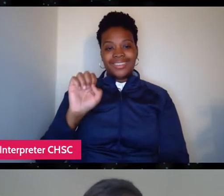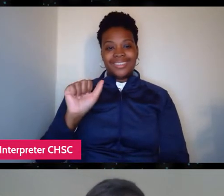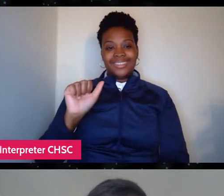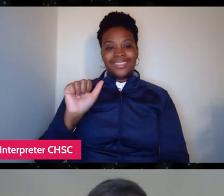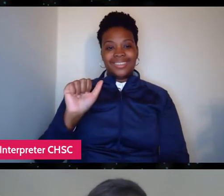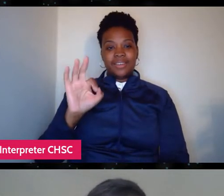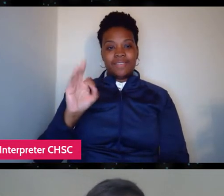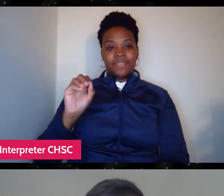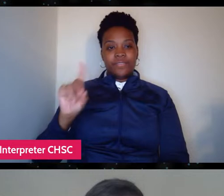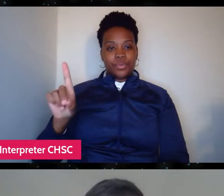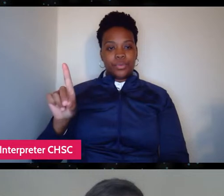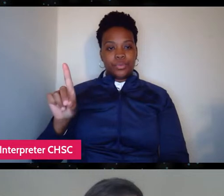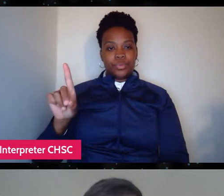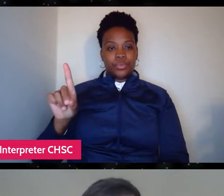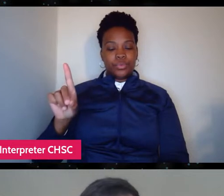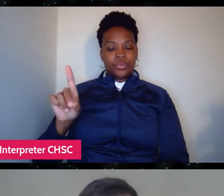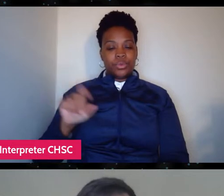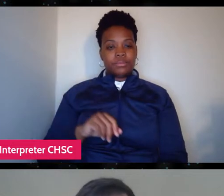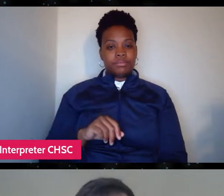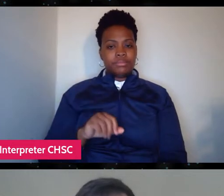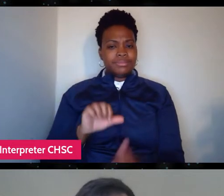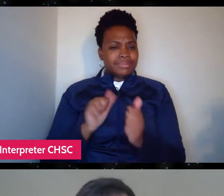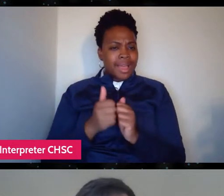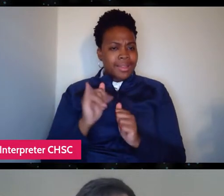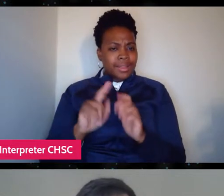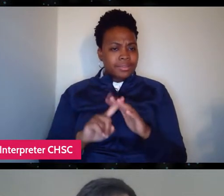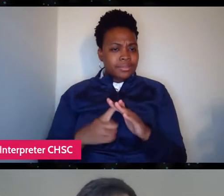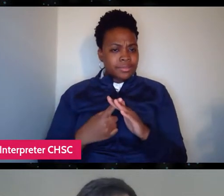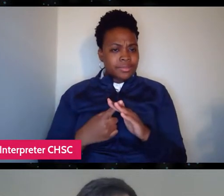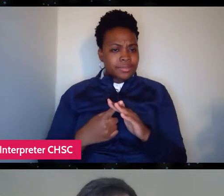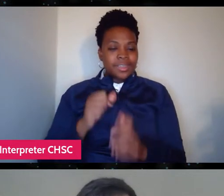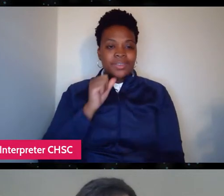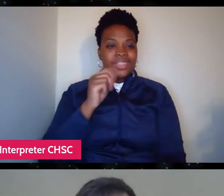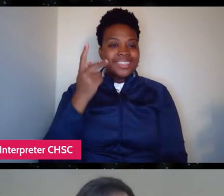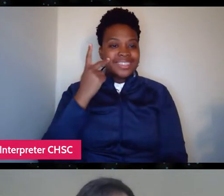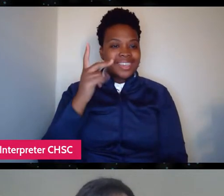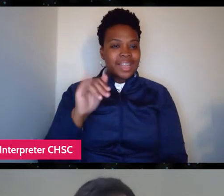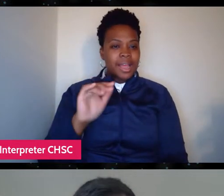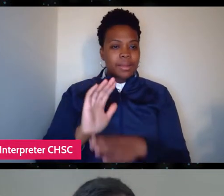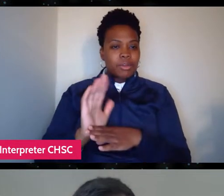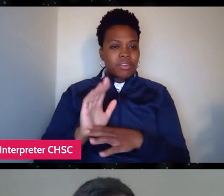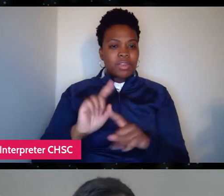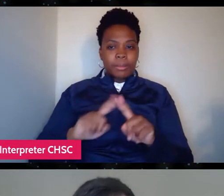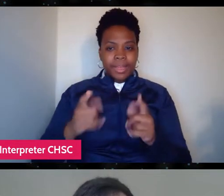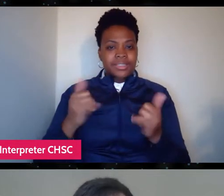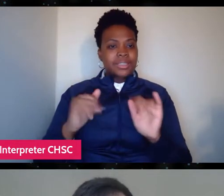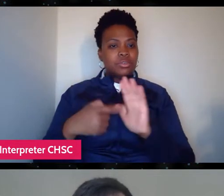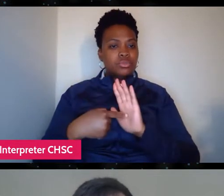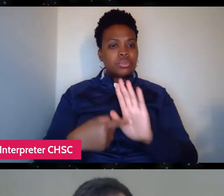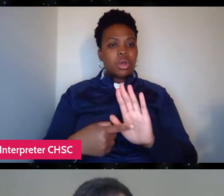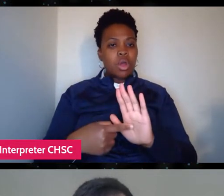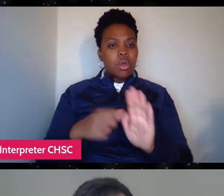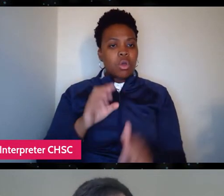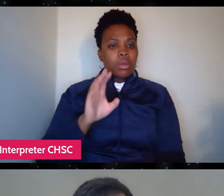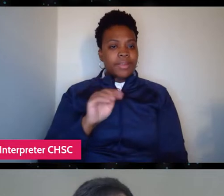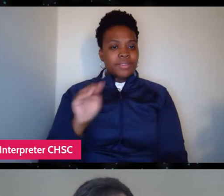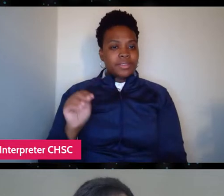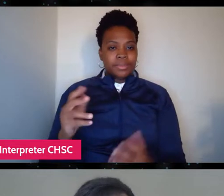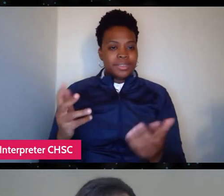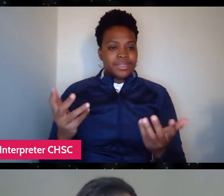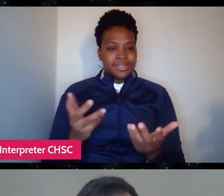that come about? Because that's not something that we saw in the film, but it still goes to show what Memphis Meats